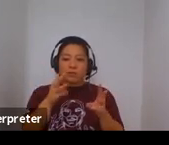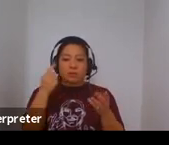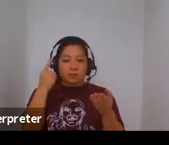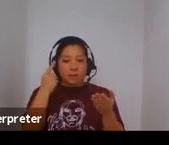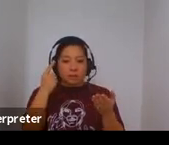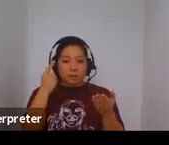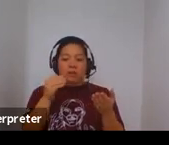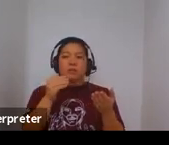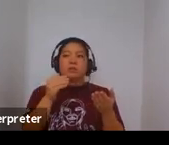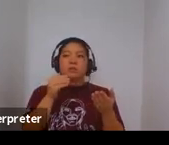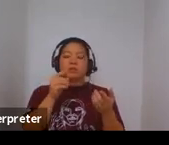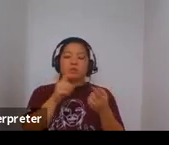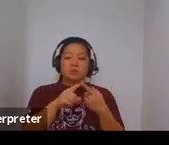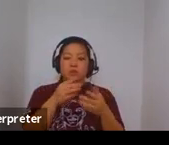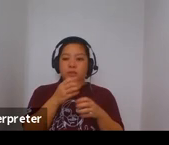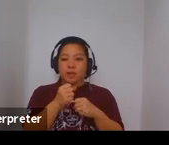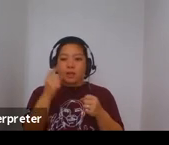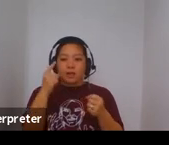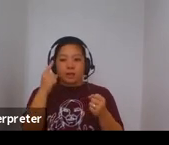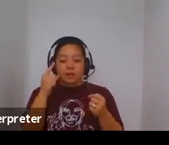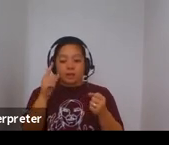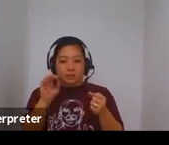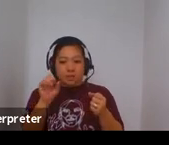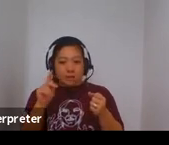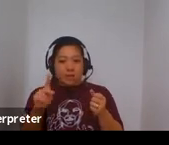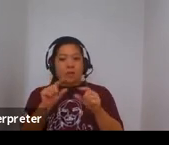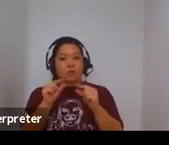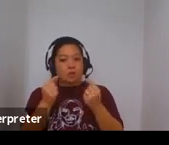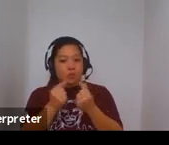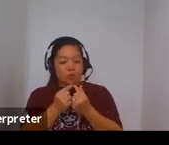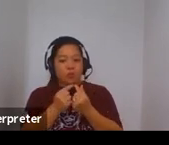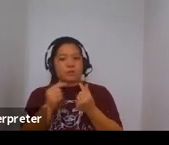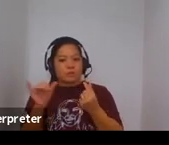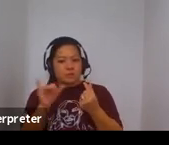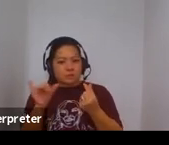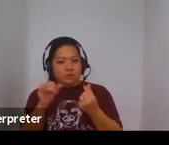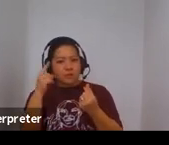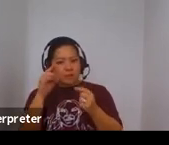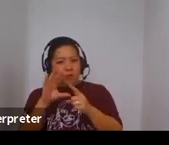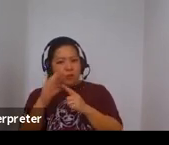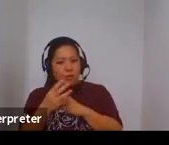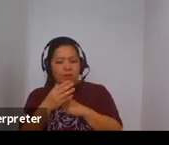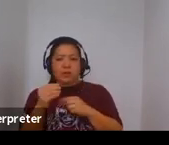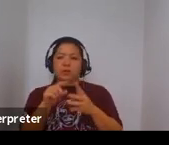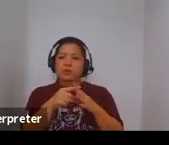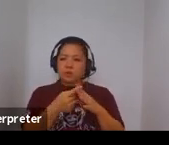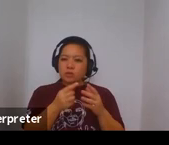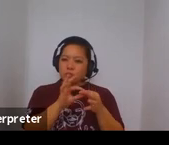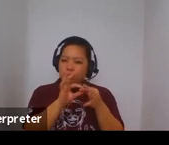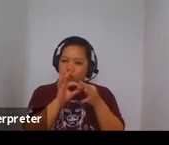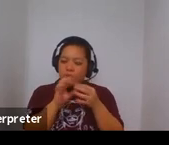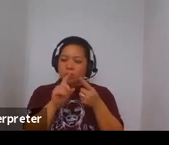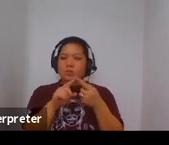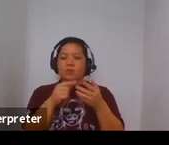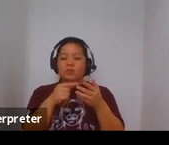to get a think tank, get a group of like-minded folks together in the culture and start to connect to